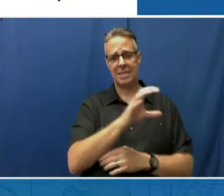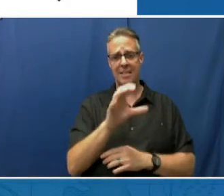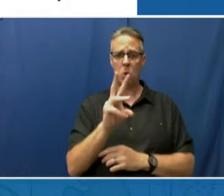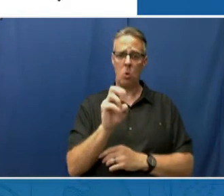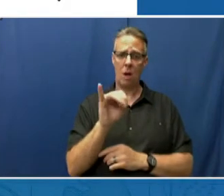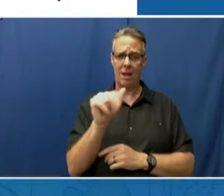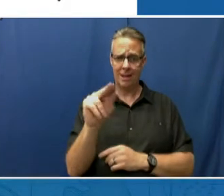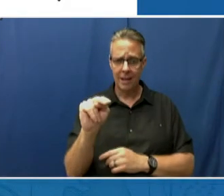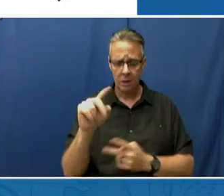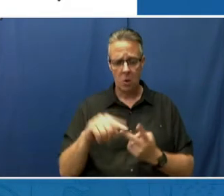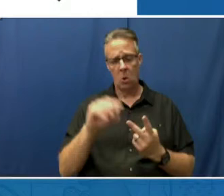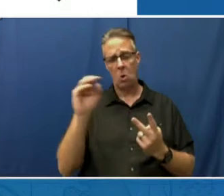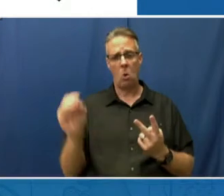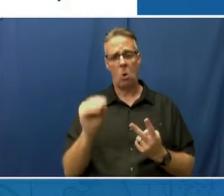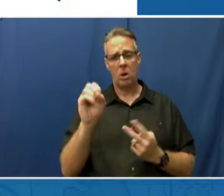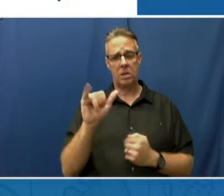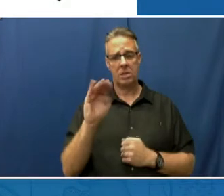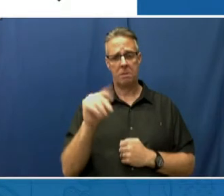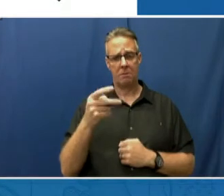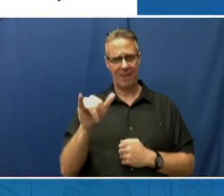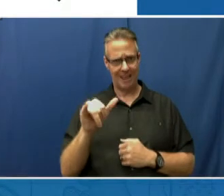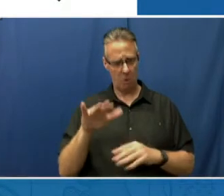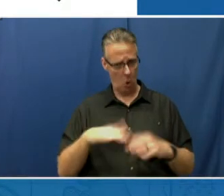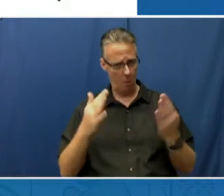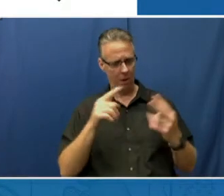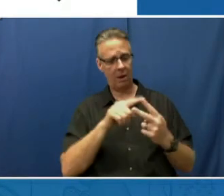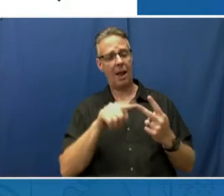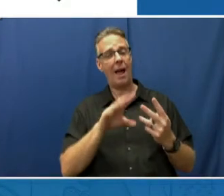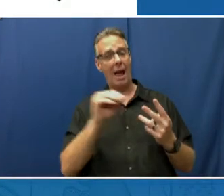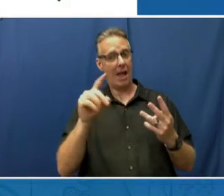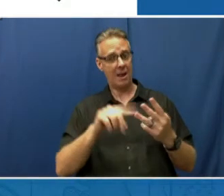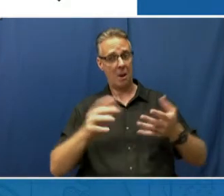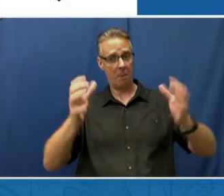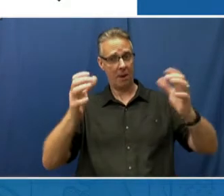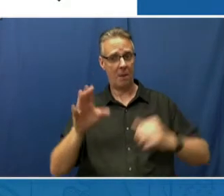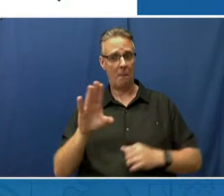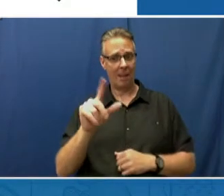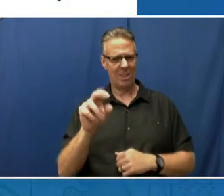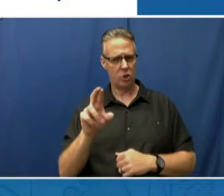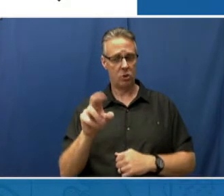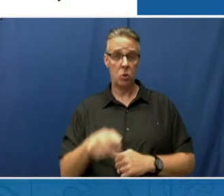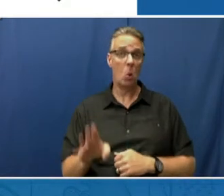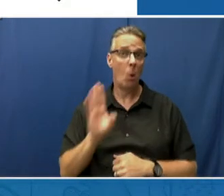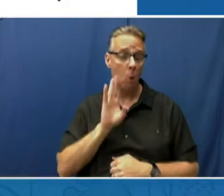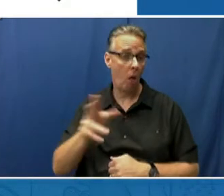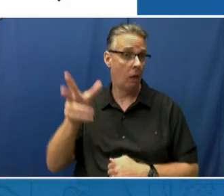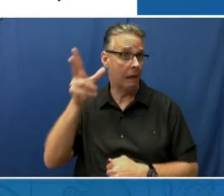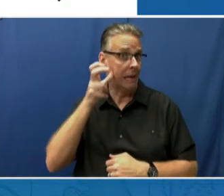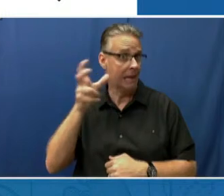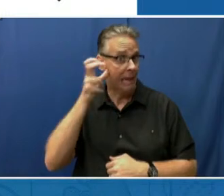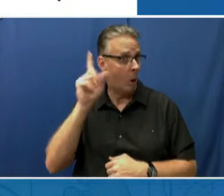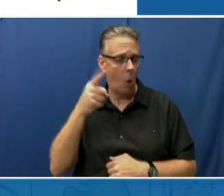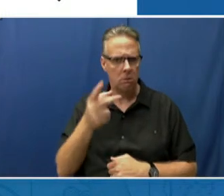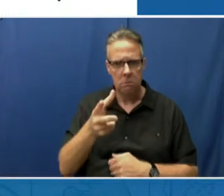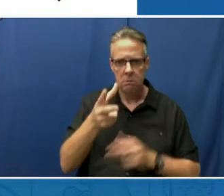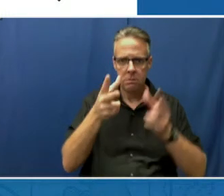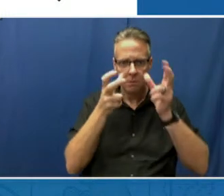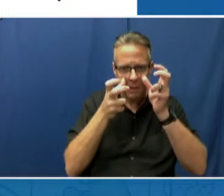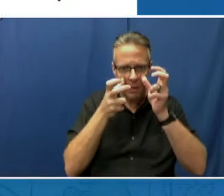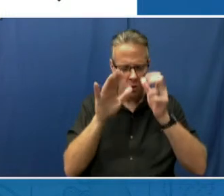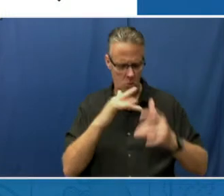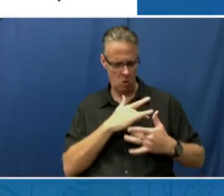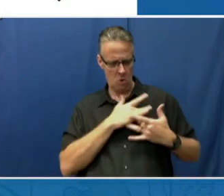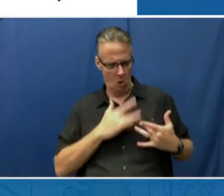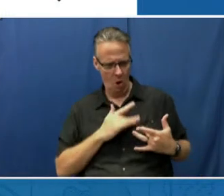Symphony, and the Portland Trailblazers. You don't listen to the Brown Sisters just with your ears. You listen with your heart and your